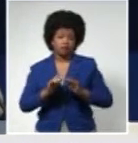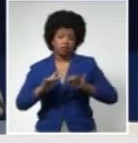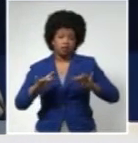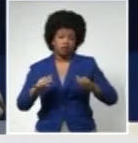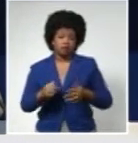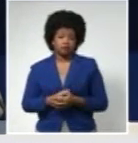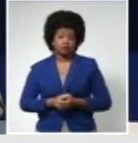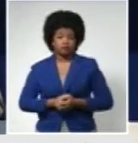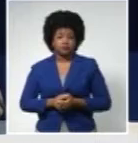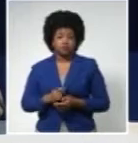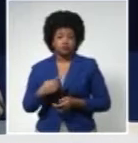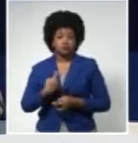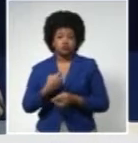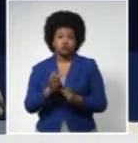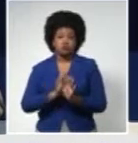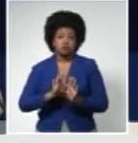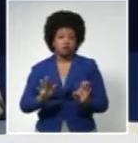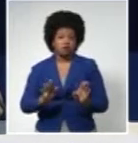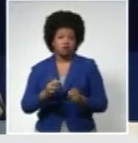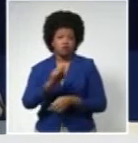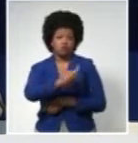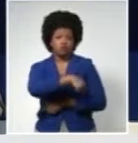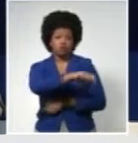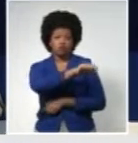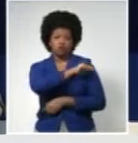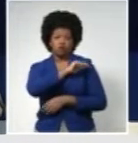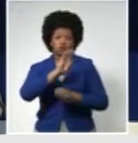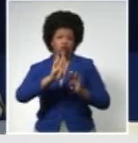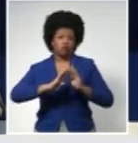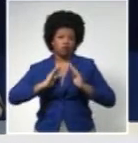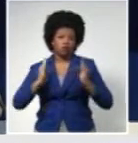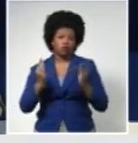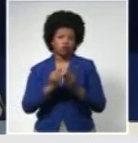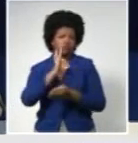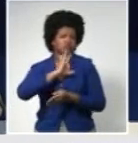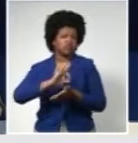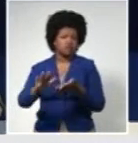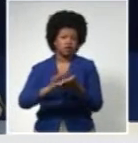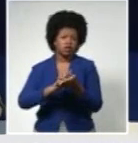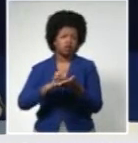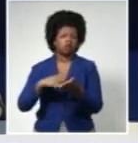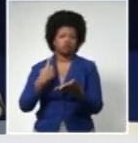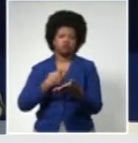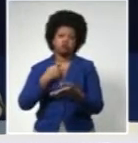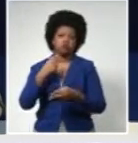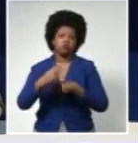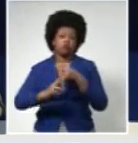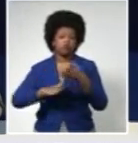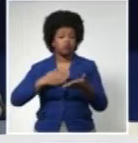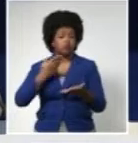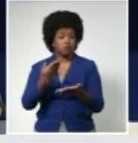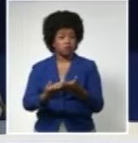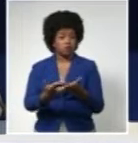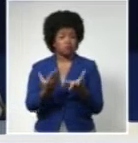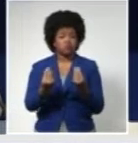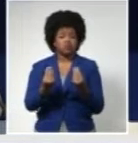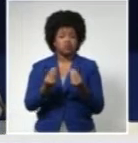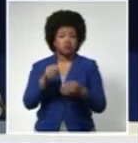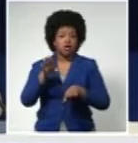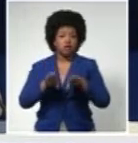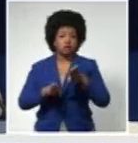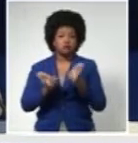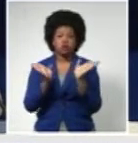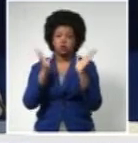here where we are finding some positive cases that we are reporting here every day. Two